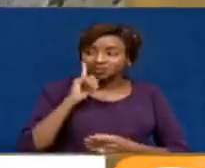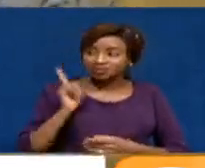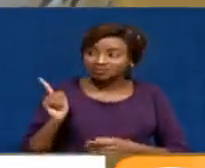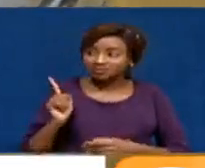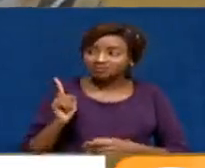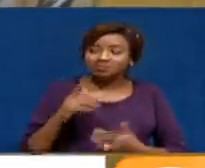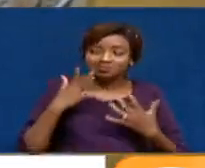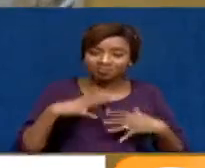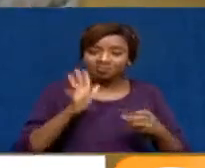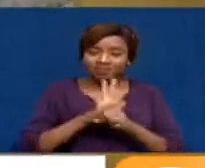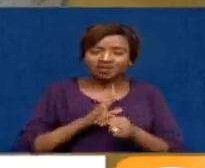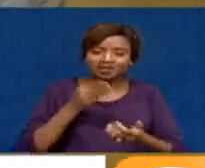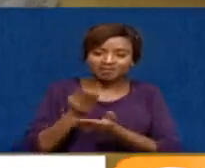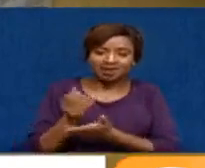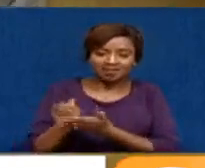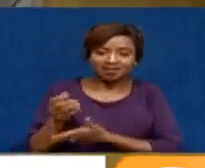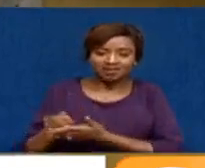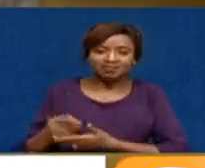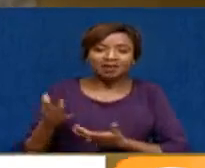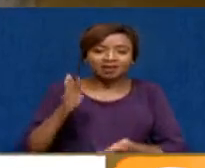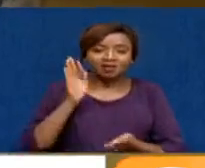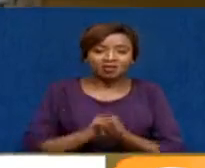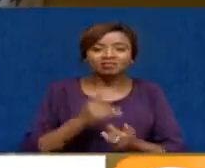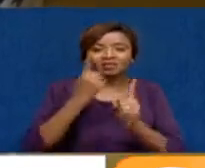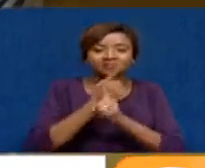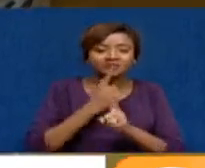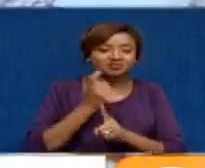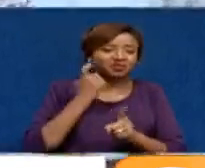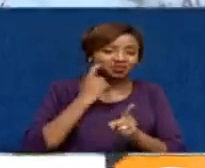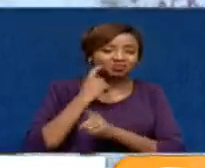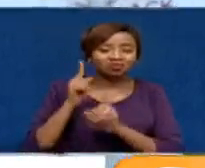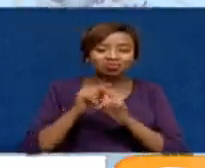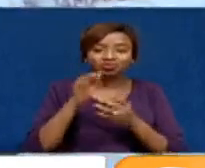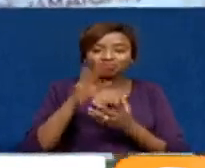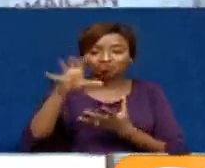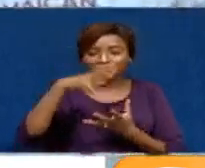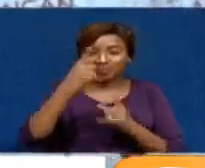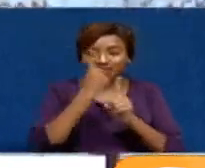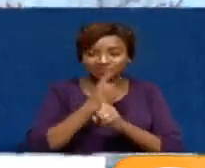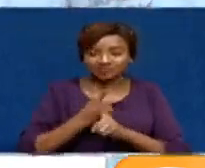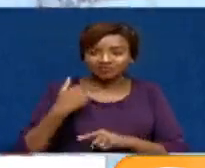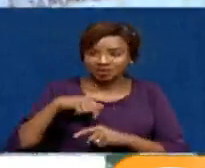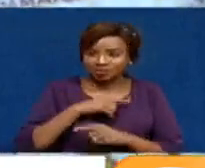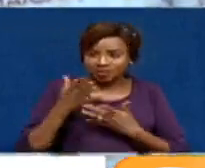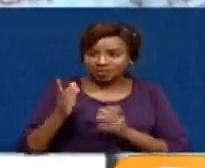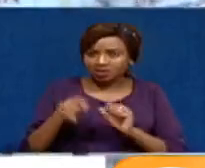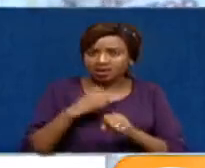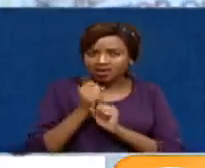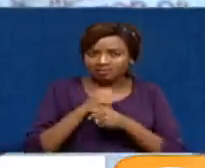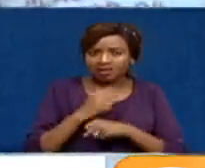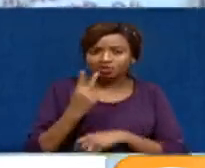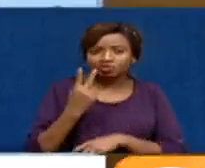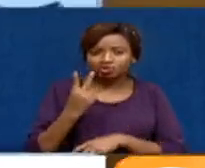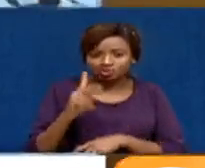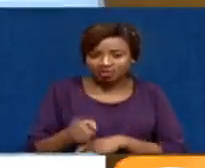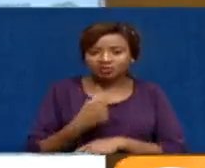country and are now stocked in various beauty stores and supermarkets in Kenya. Right now, we have the capacity to produce like 2,000 soaps a